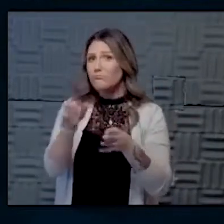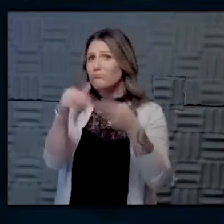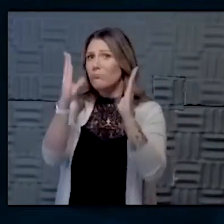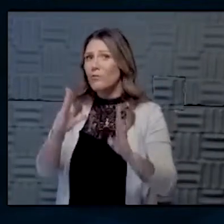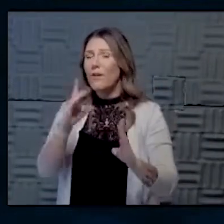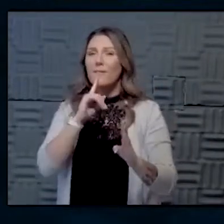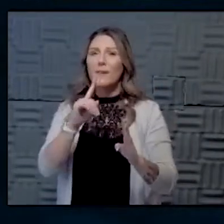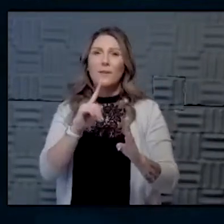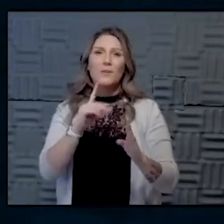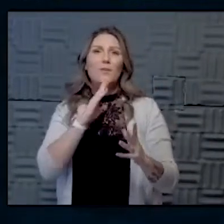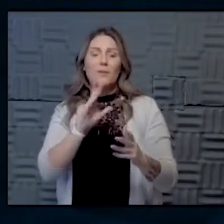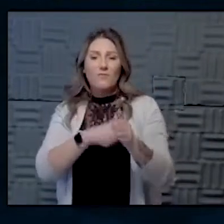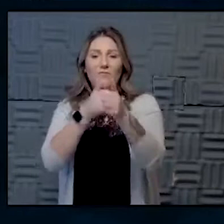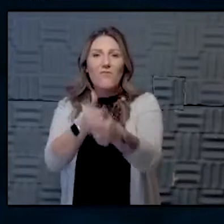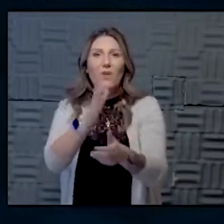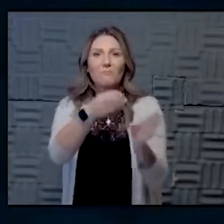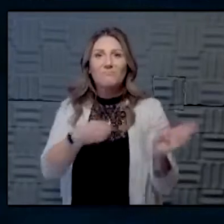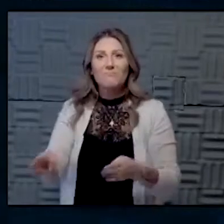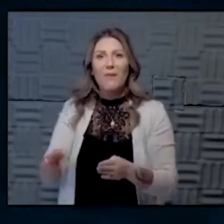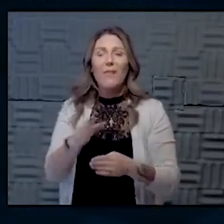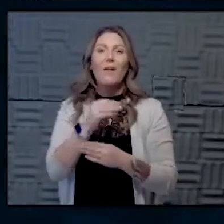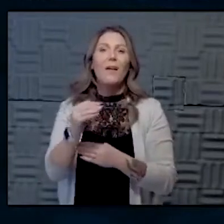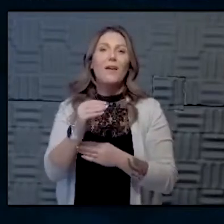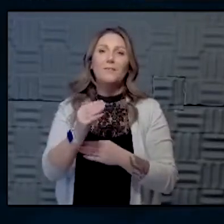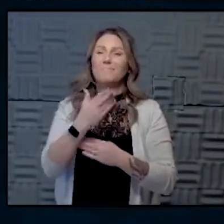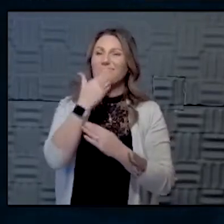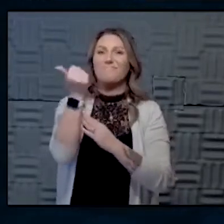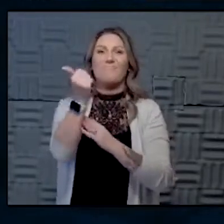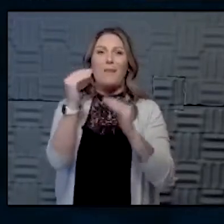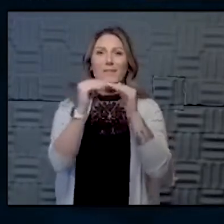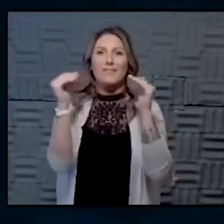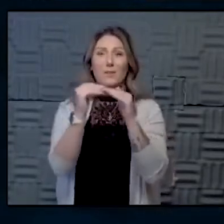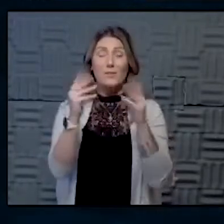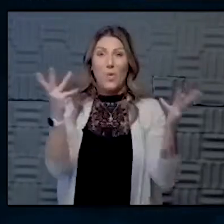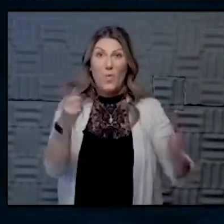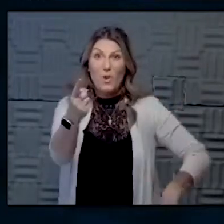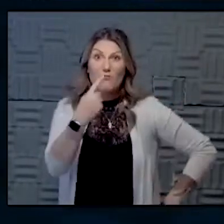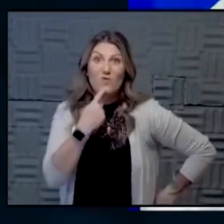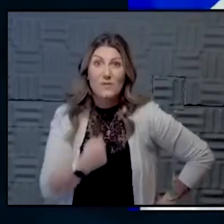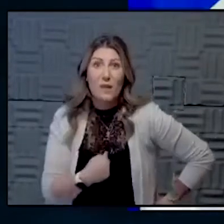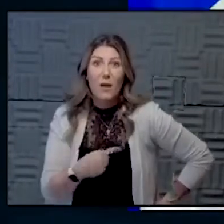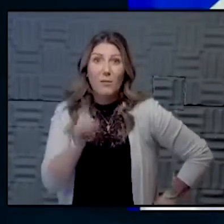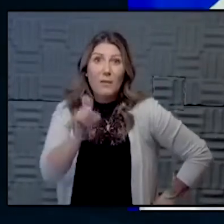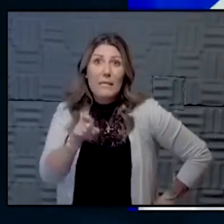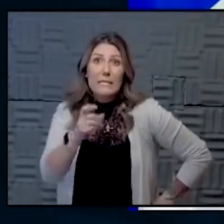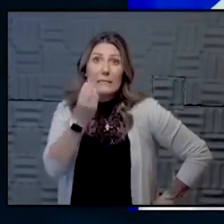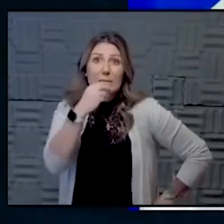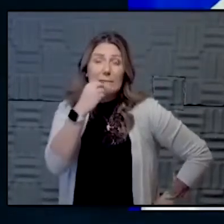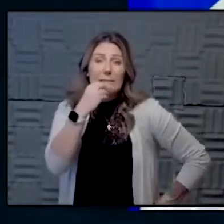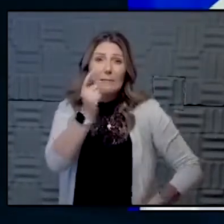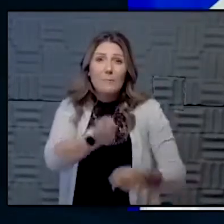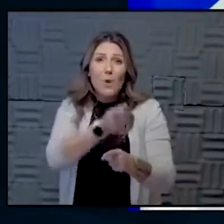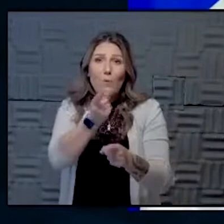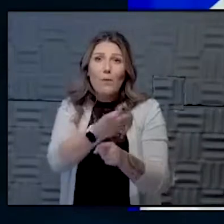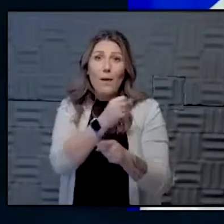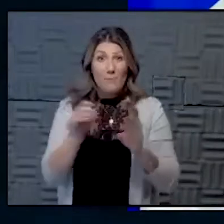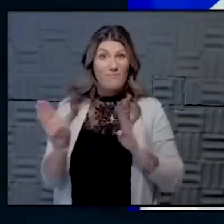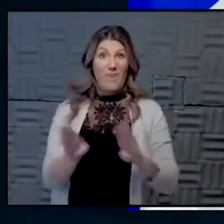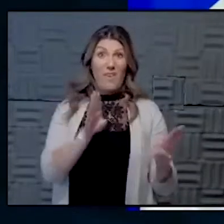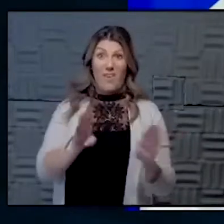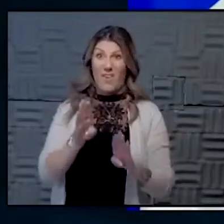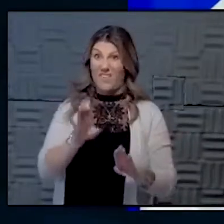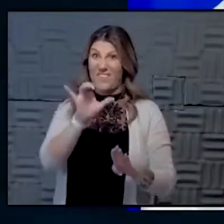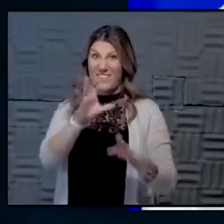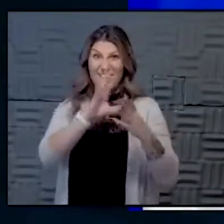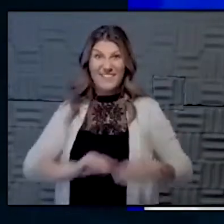to optimize these different levels. So what you're really trying to tell me is I have to eat right and behave. Is that kind of the story there,